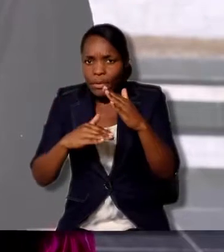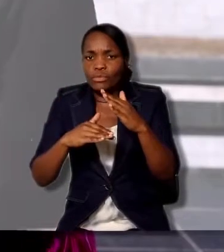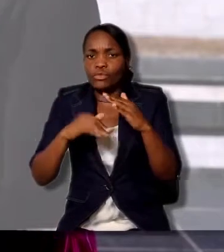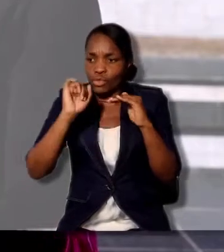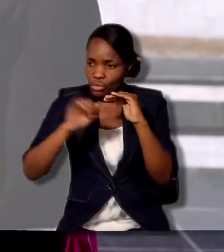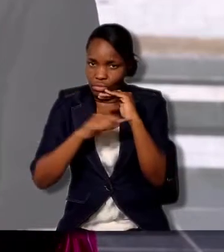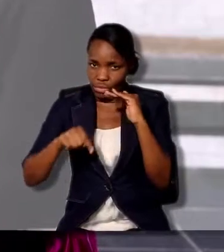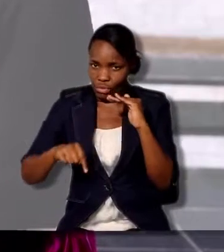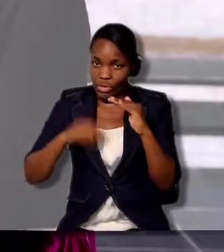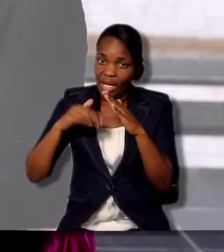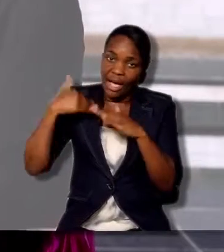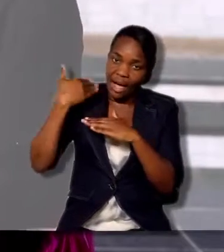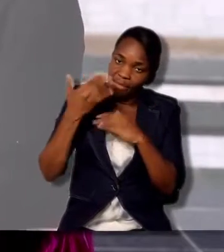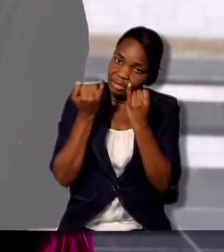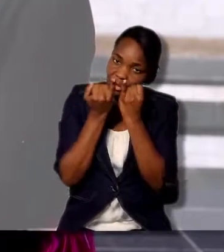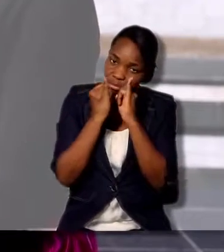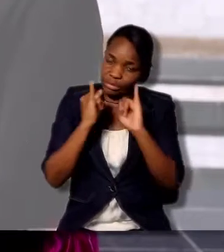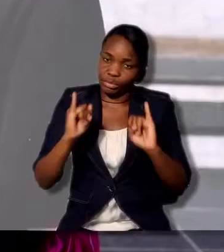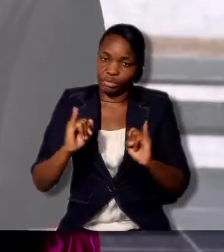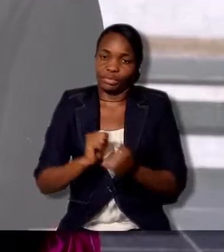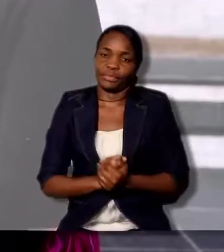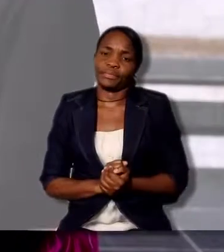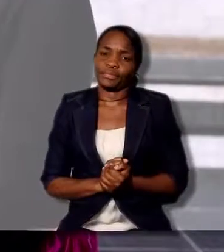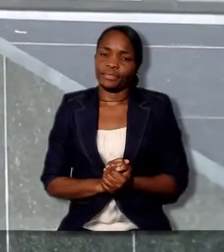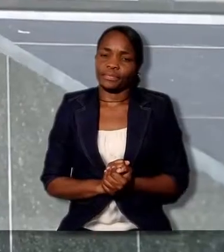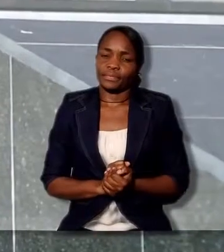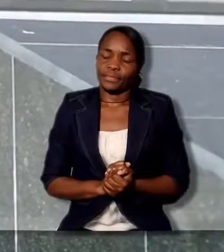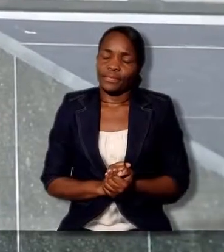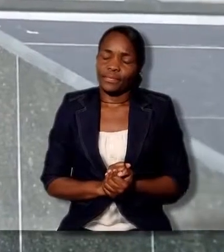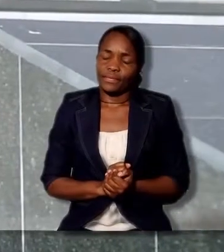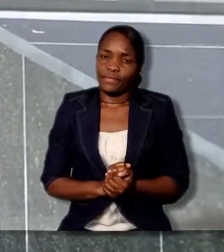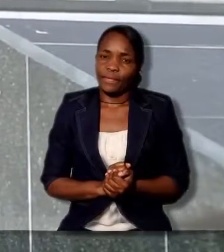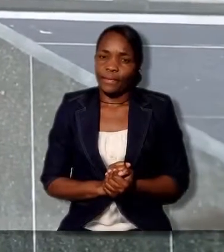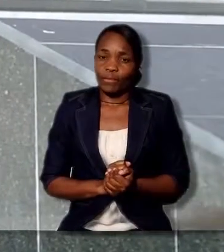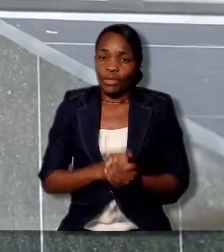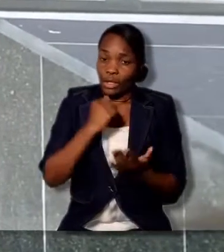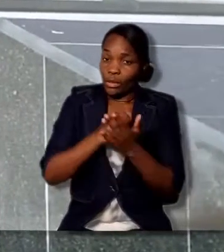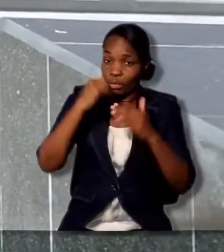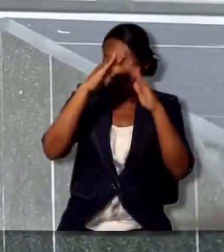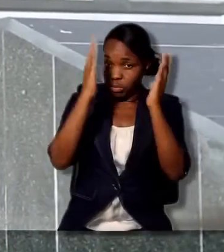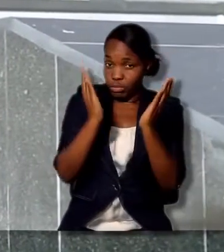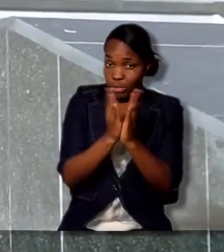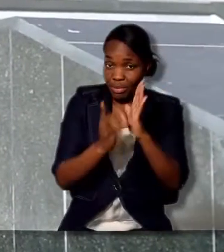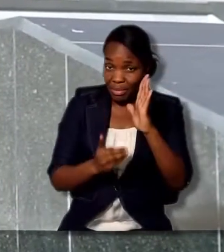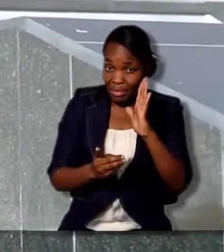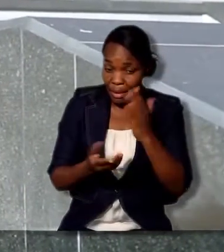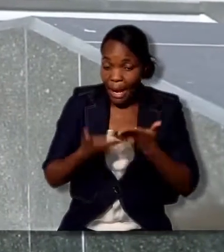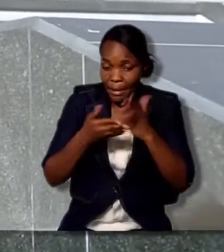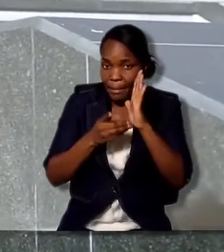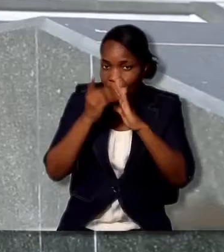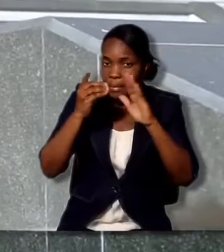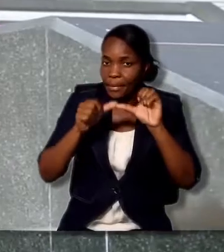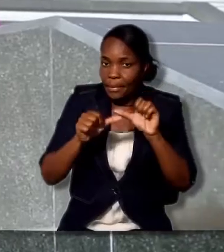develop, especially after decolonization and independence. The World Bank helps developing countries to